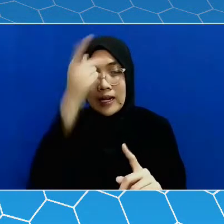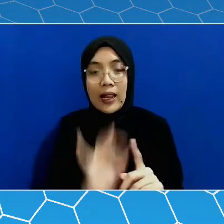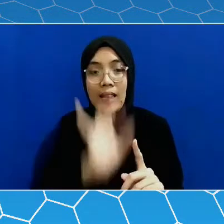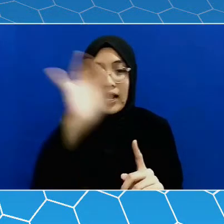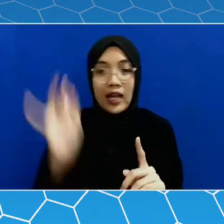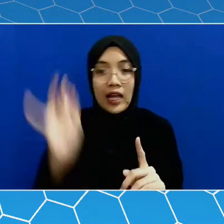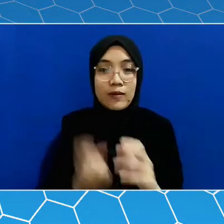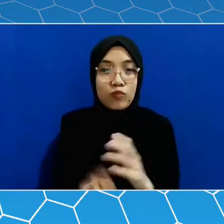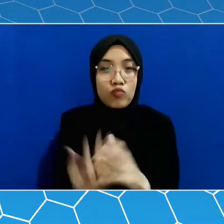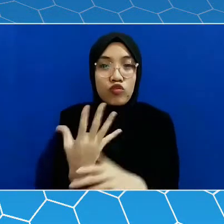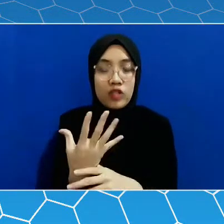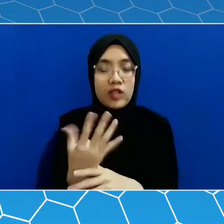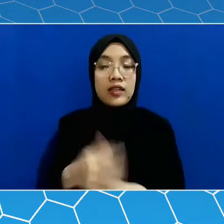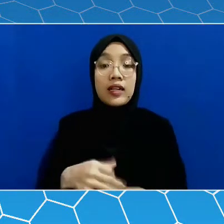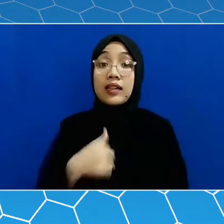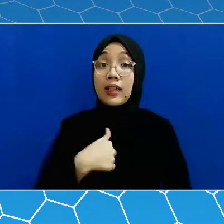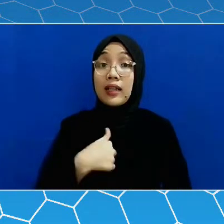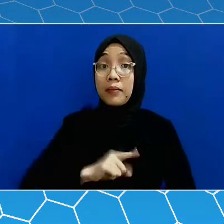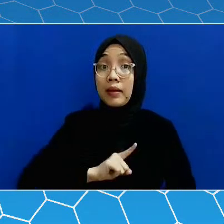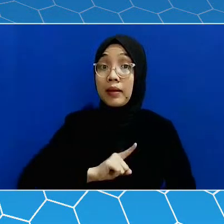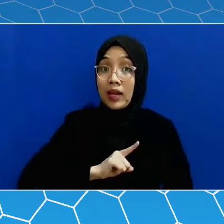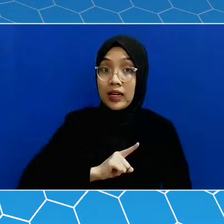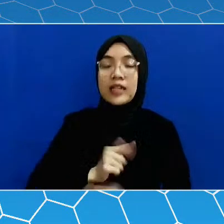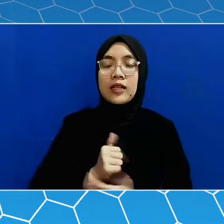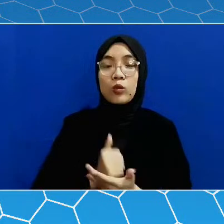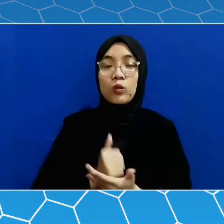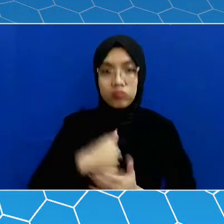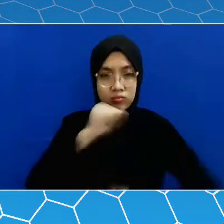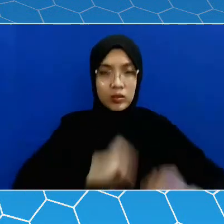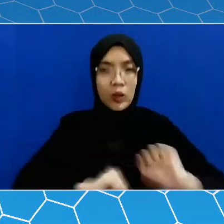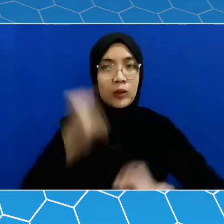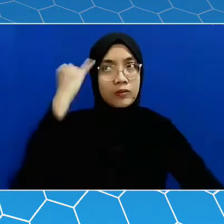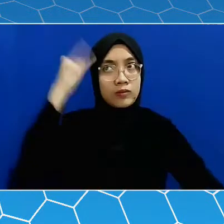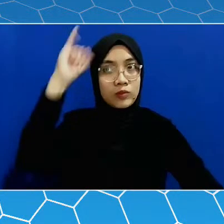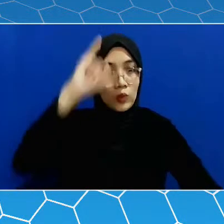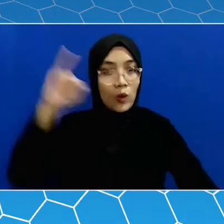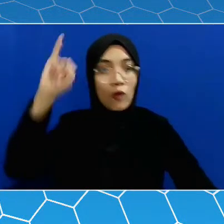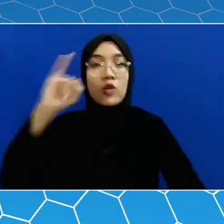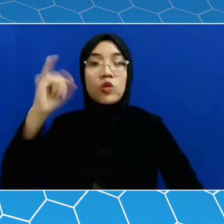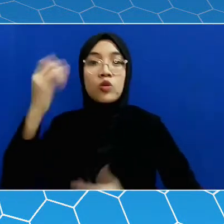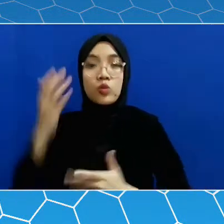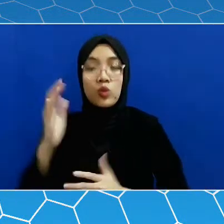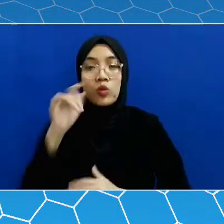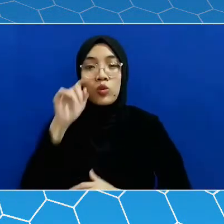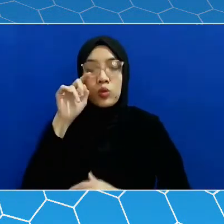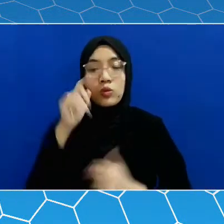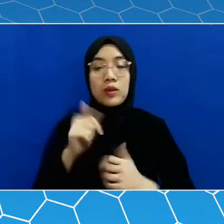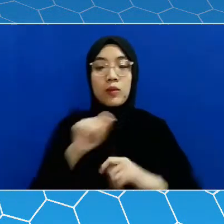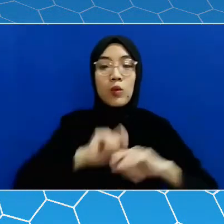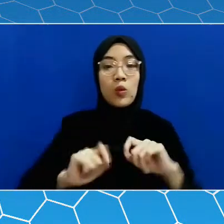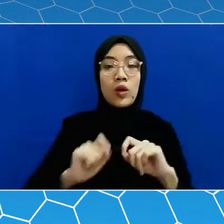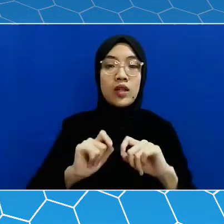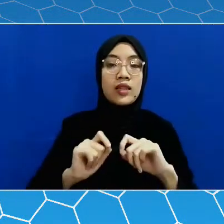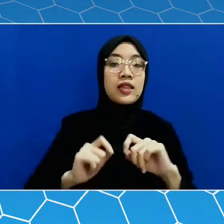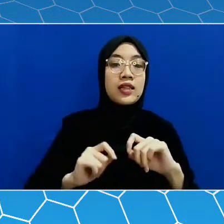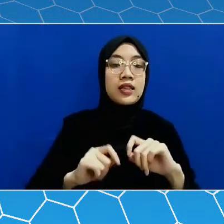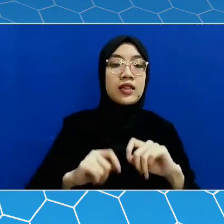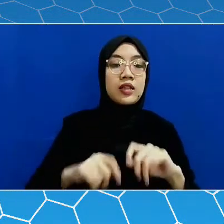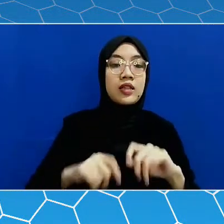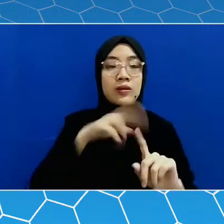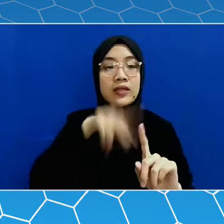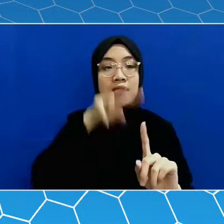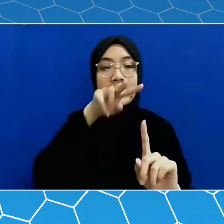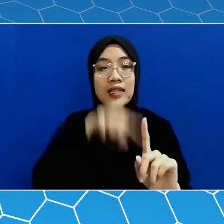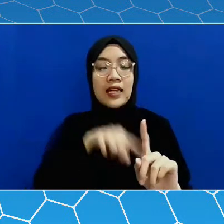I myself also have innovation in do the slogan for the dementia screening, Lali Lulelo, which means the